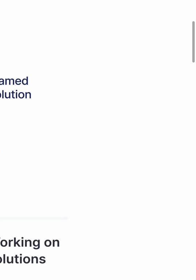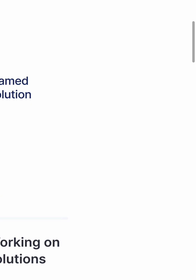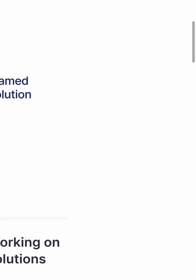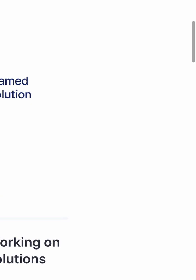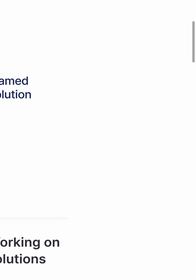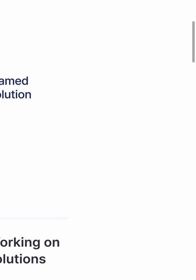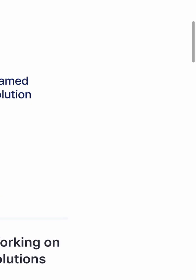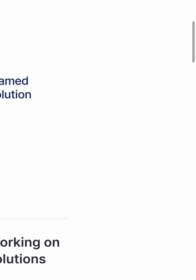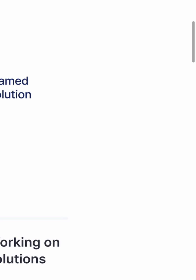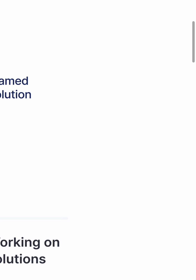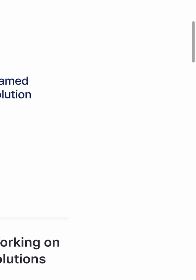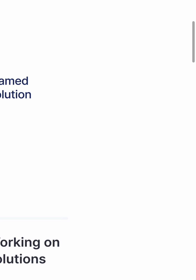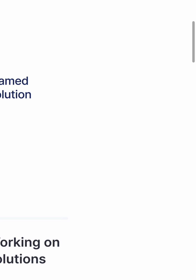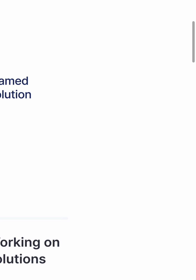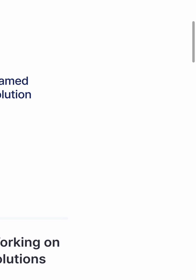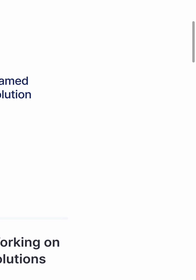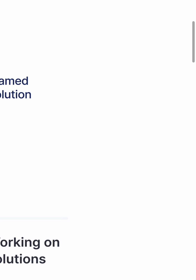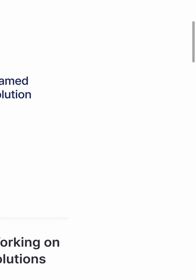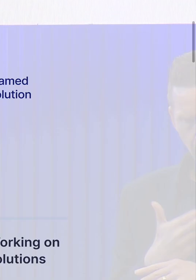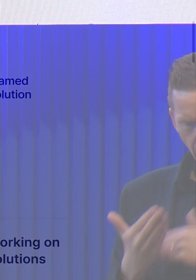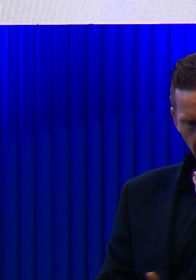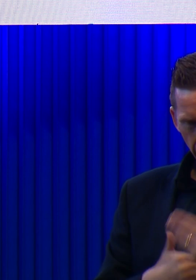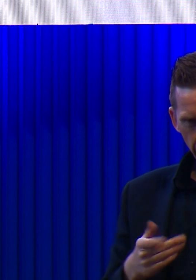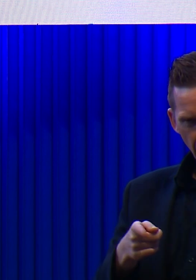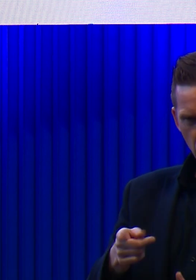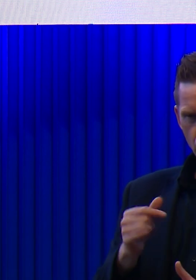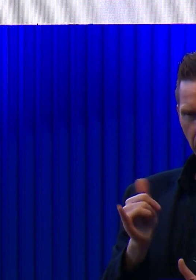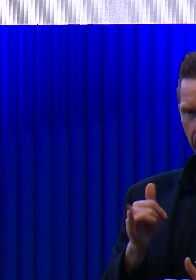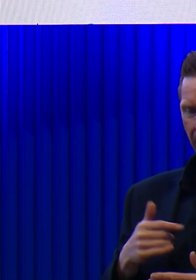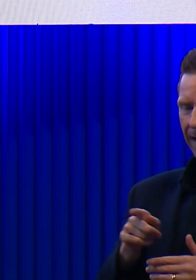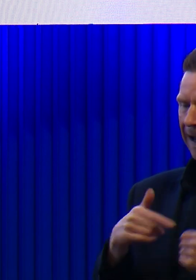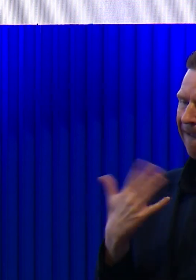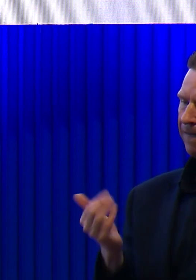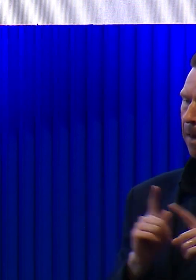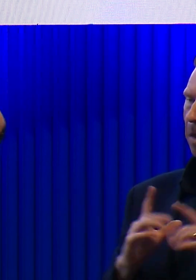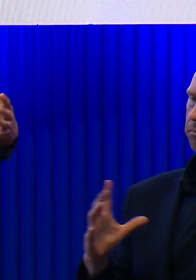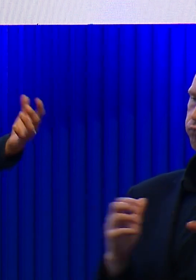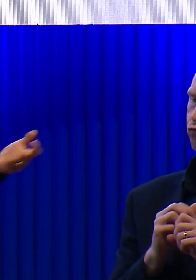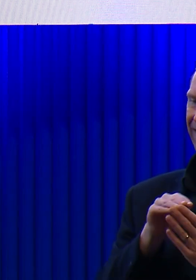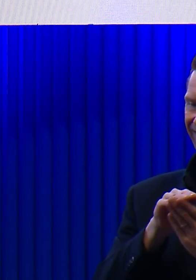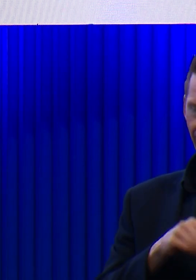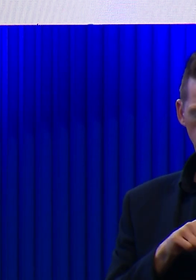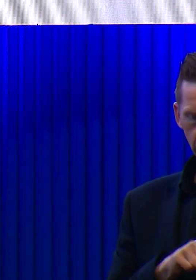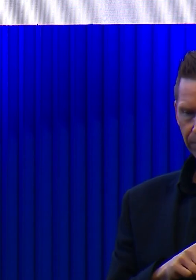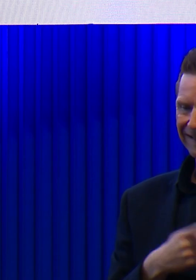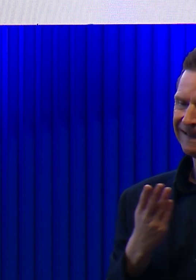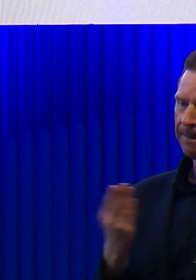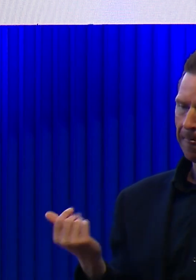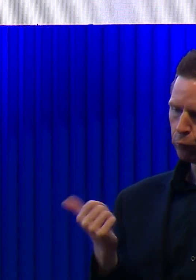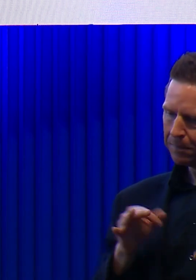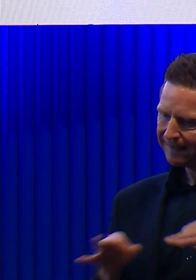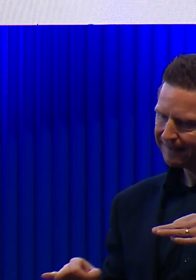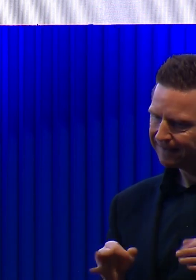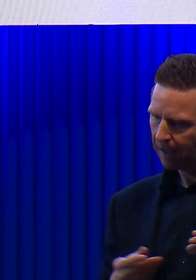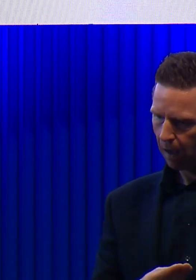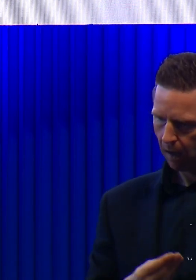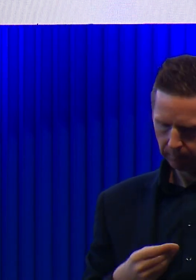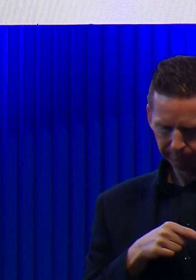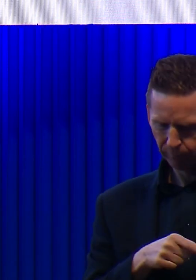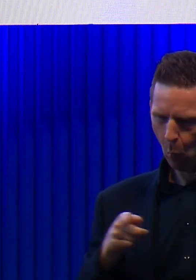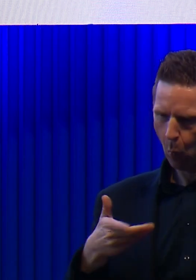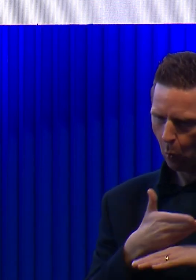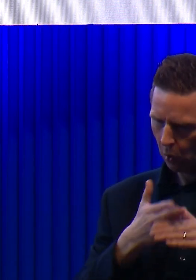for you. And at the end, I have a framework that I want to share with you. So this is the first one. Your role is not your title. So, what is